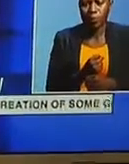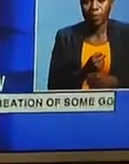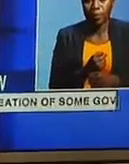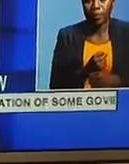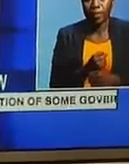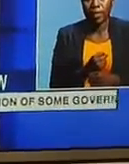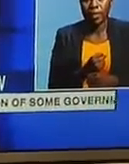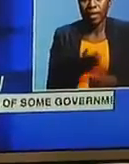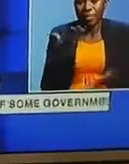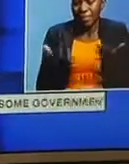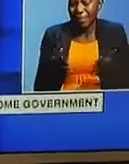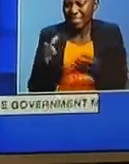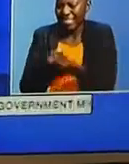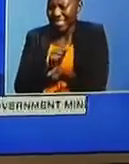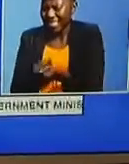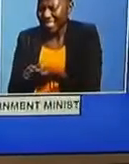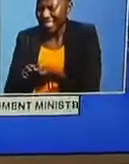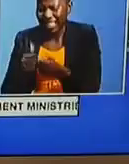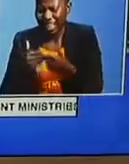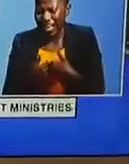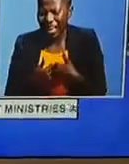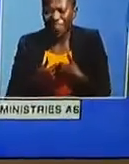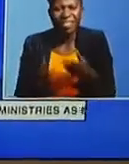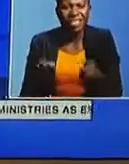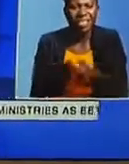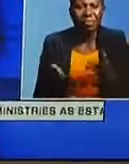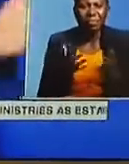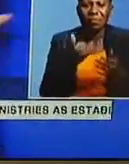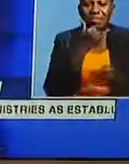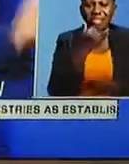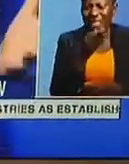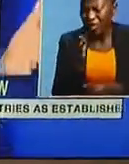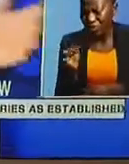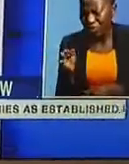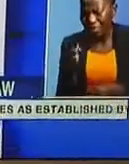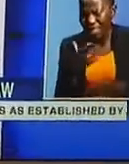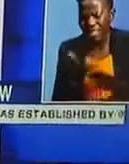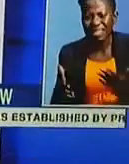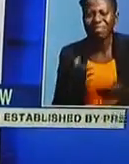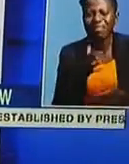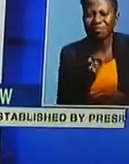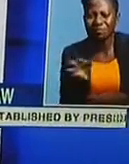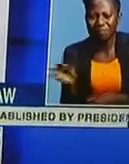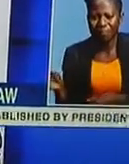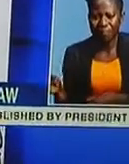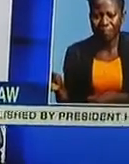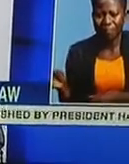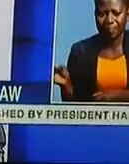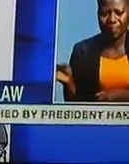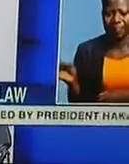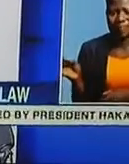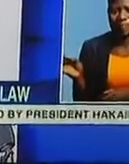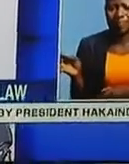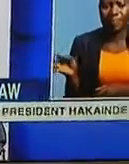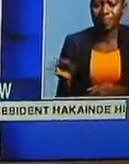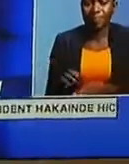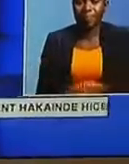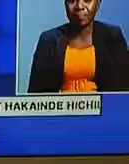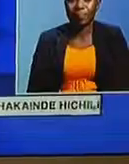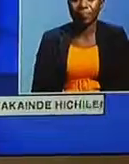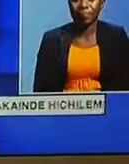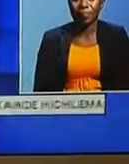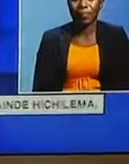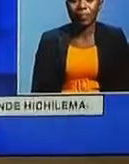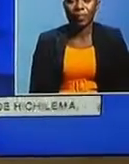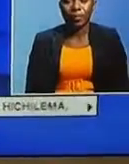when damage has been done or when things have gone wrong, because again, it's also seen that